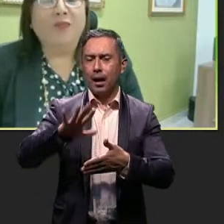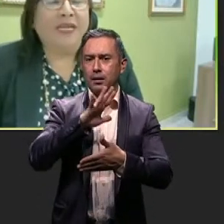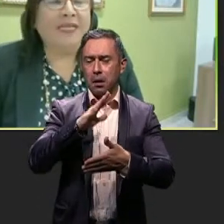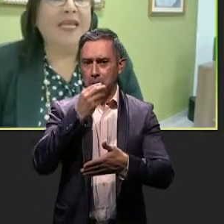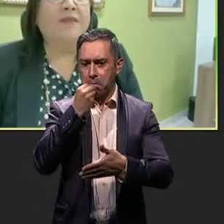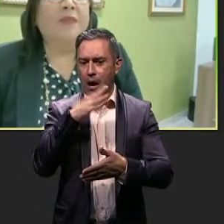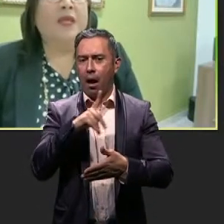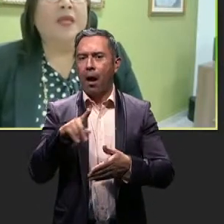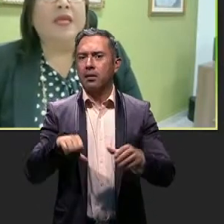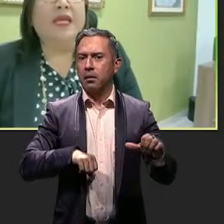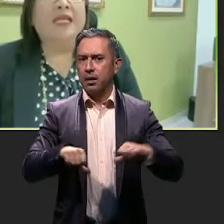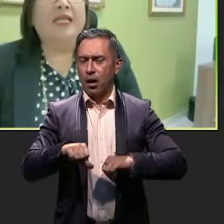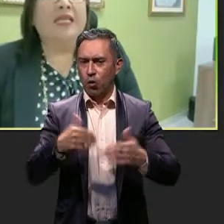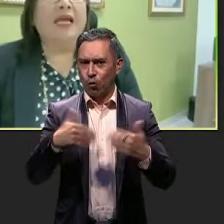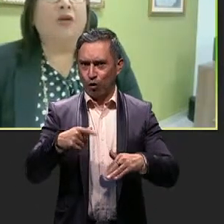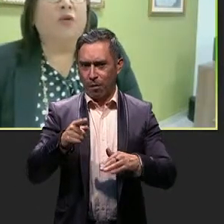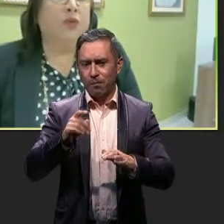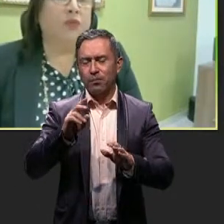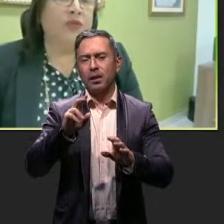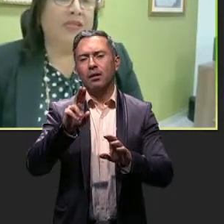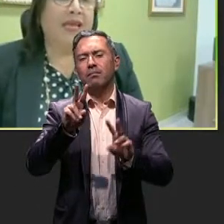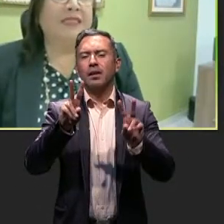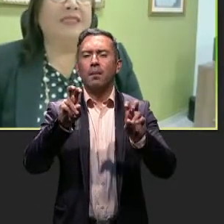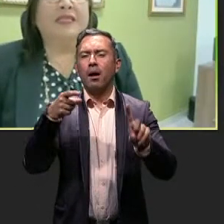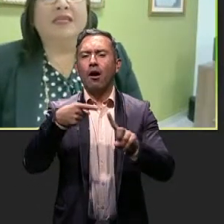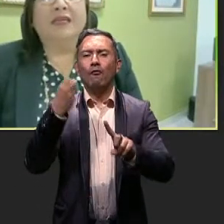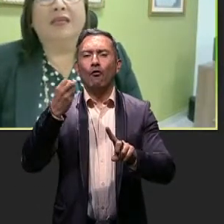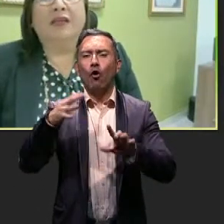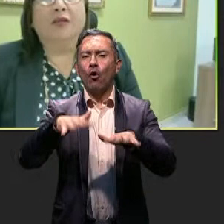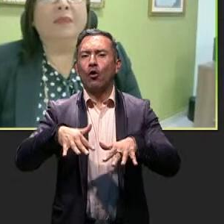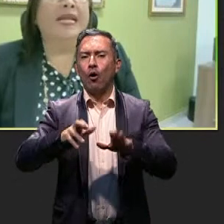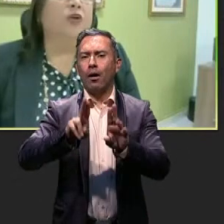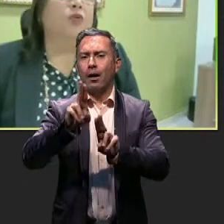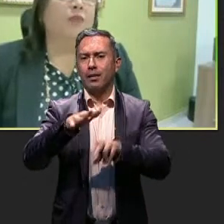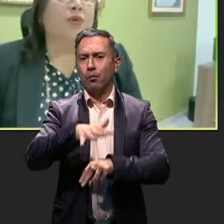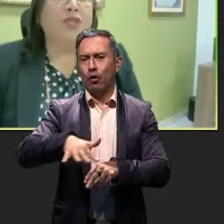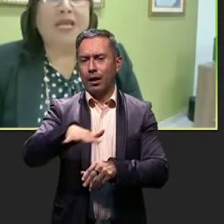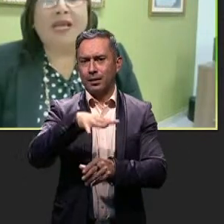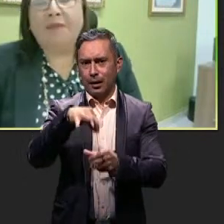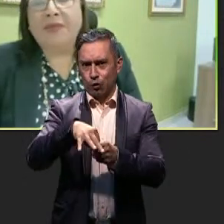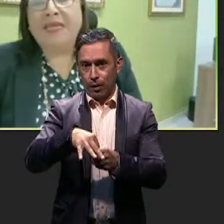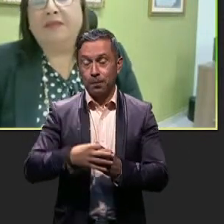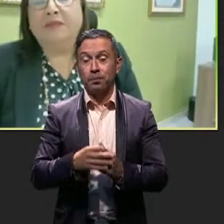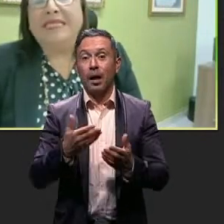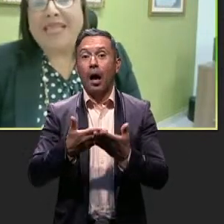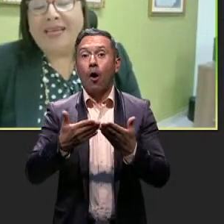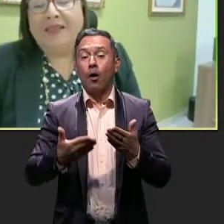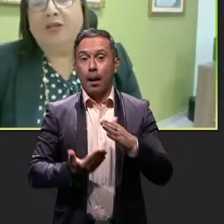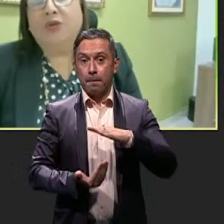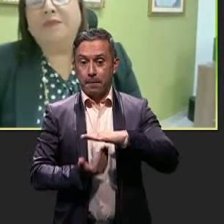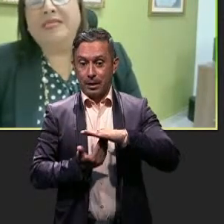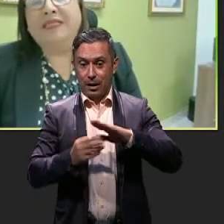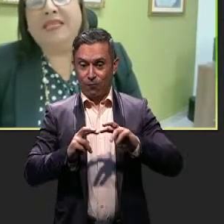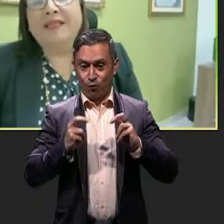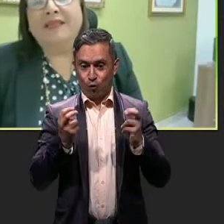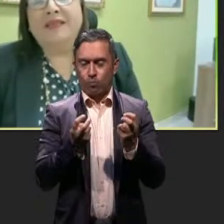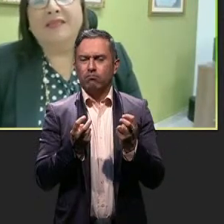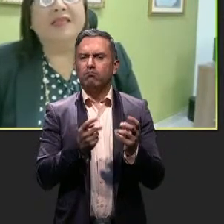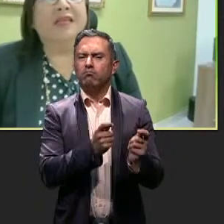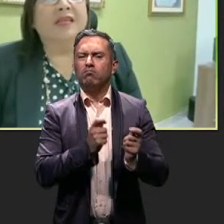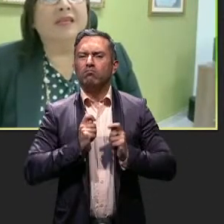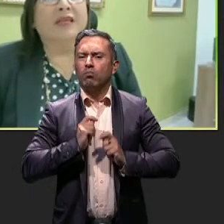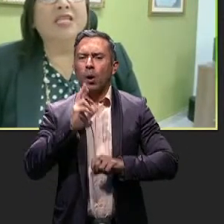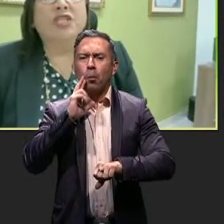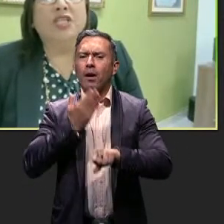marvelous and wonderful activities on the Summit for Electoral Democracy. This time, the